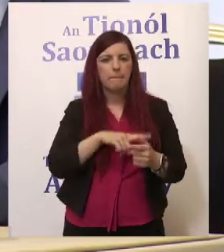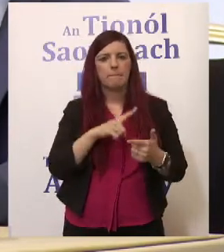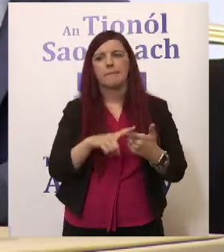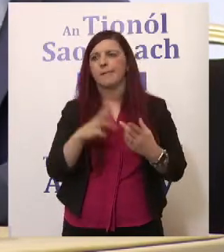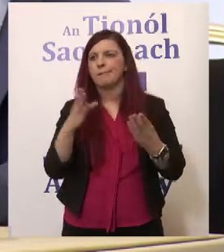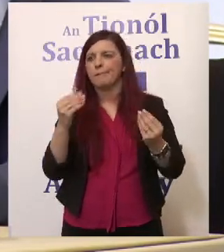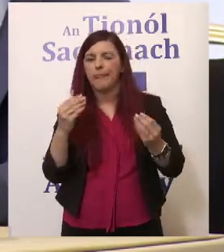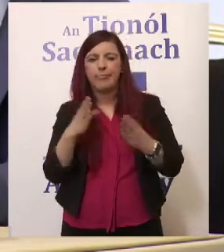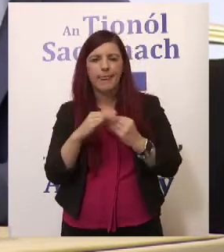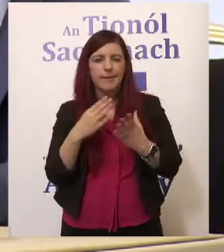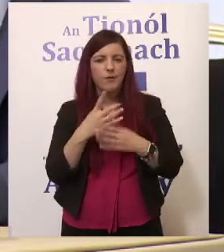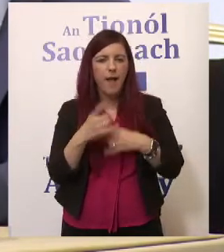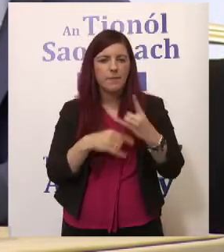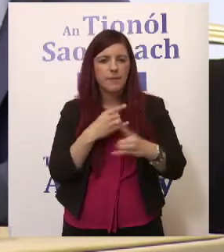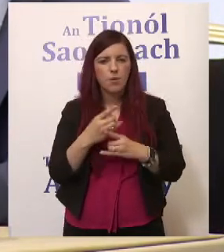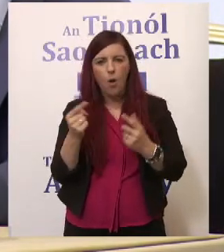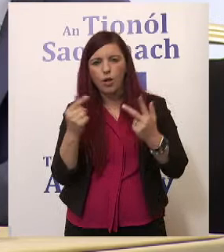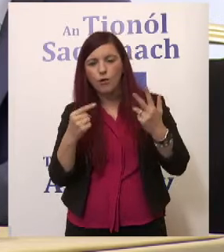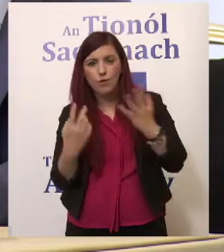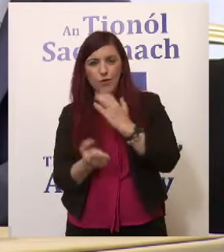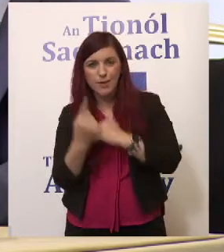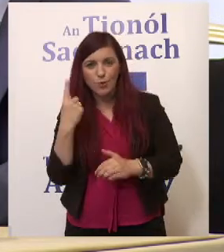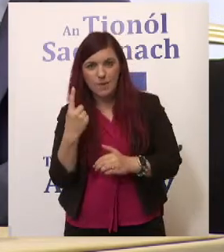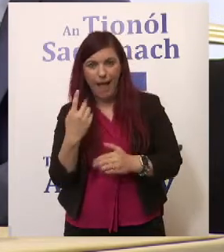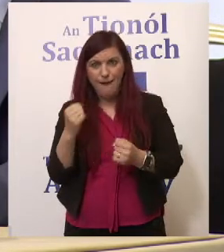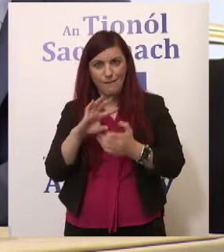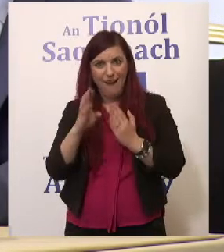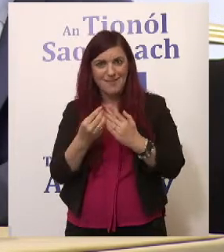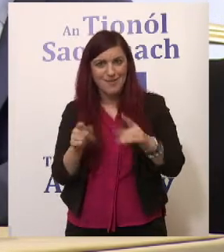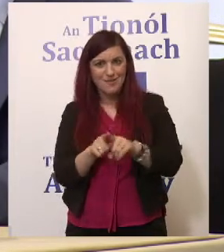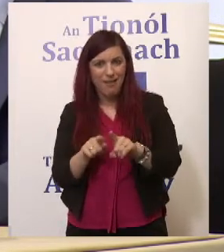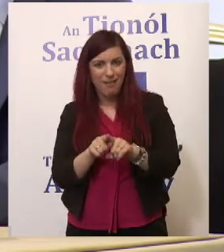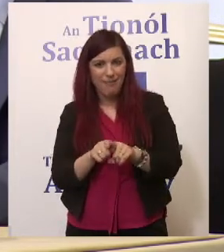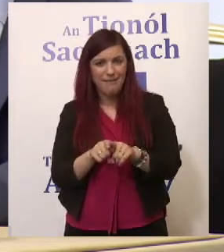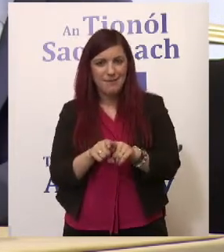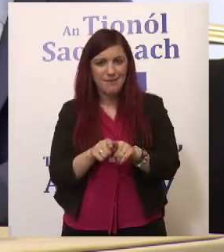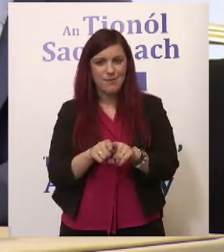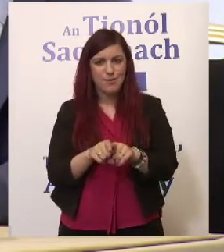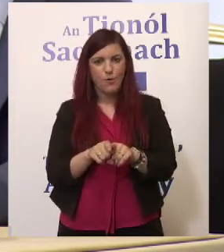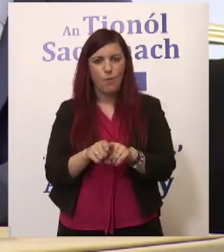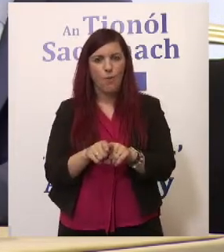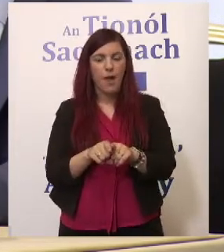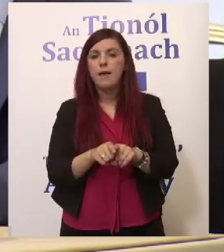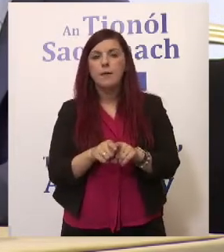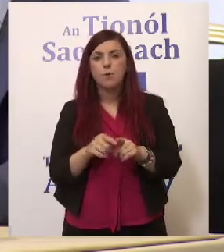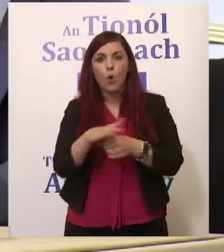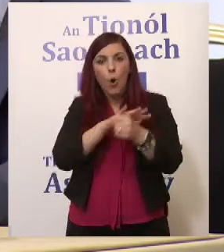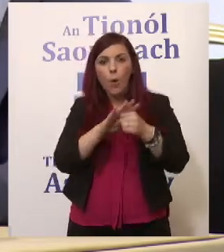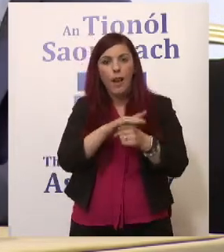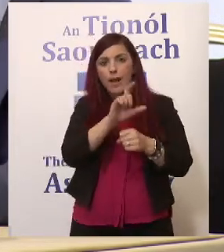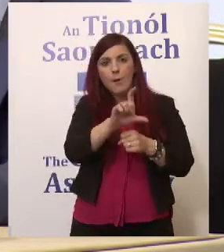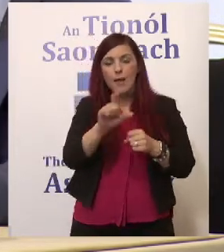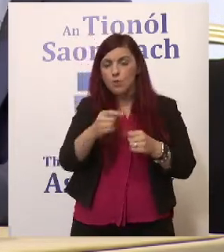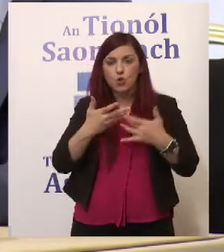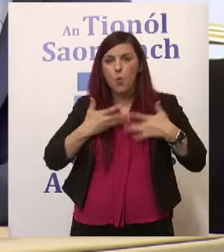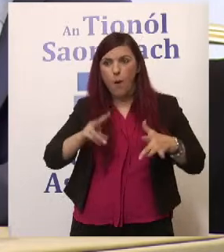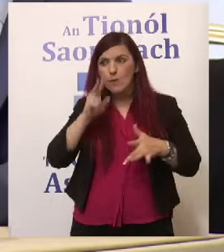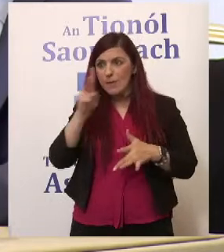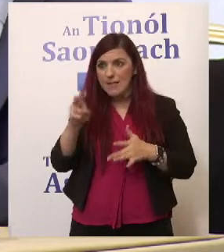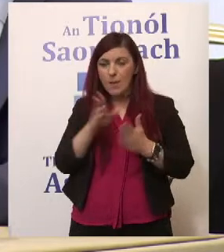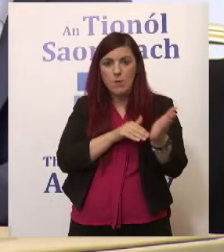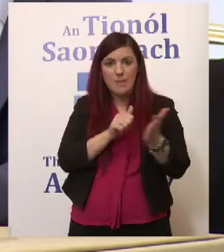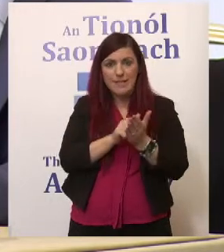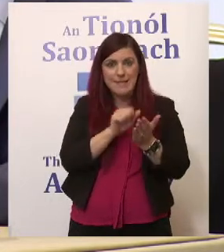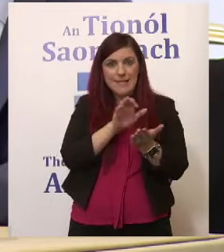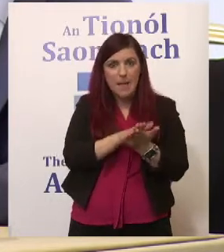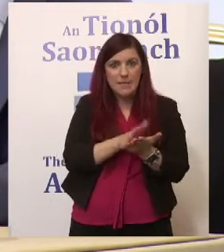dumping, all those issues occur, and they cost their society. So we'd argue that those vacancies, those kind of underutilized areas,